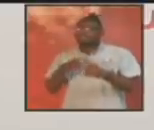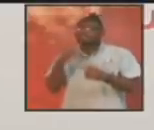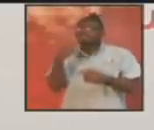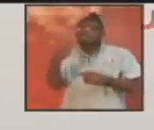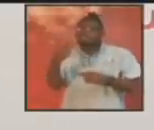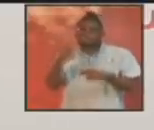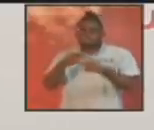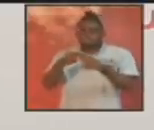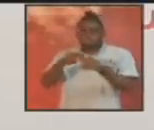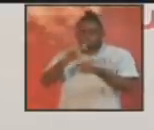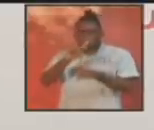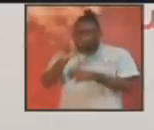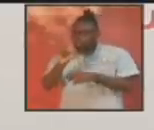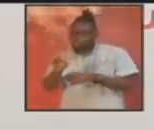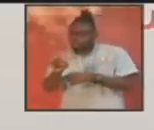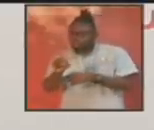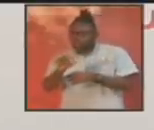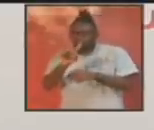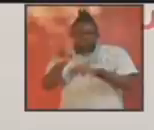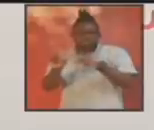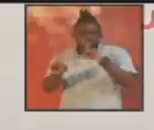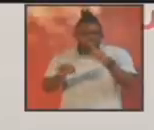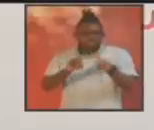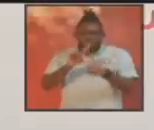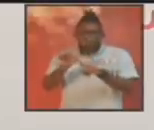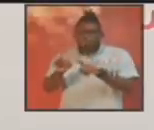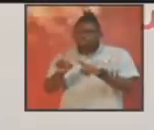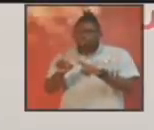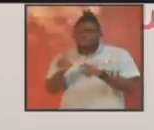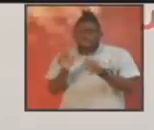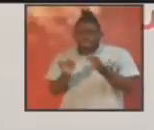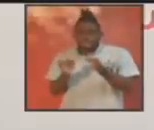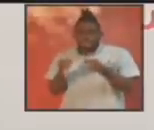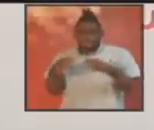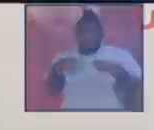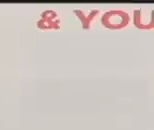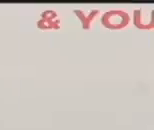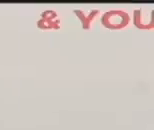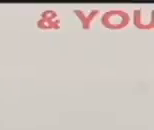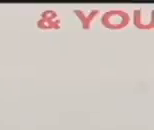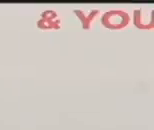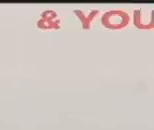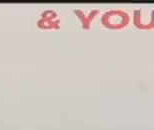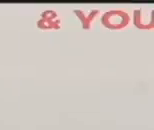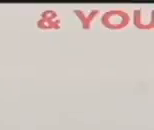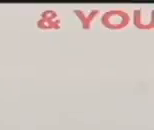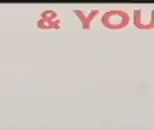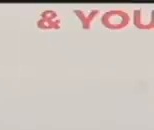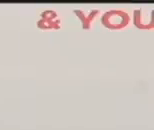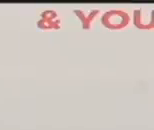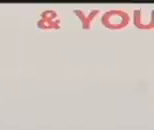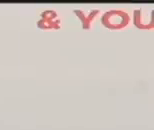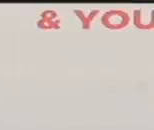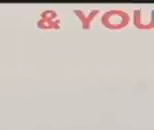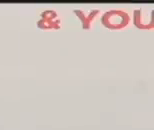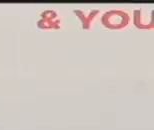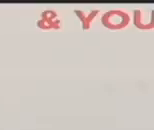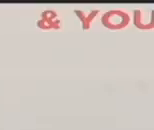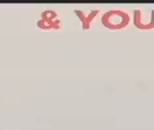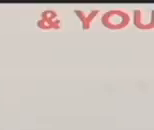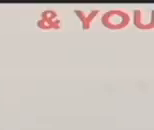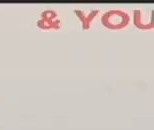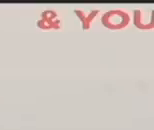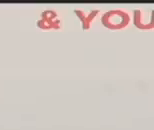of 2 brief questions. We will, of course, come back to you if possible. And we begin with questions from Newsday this